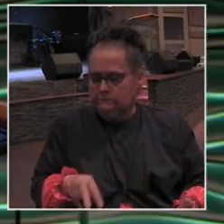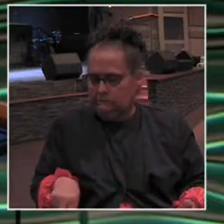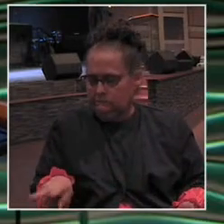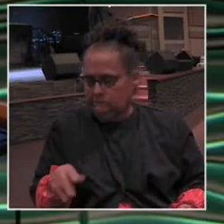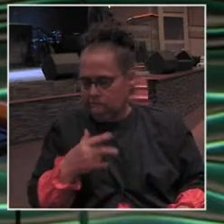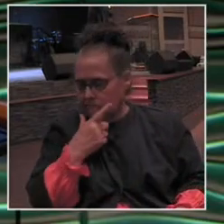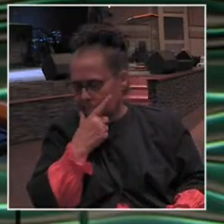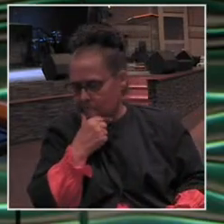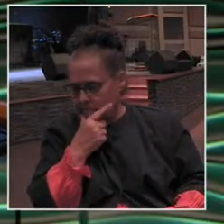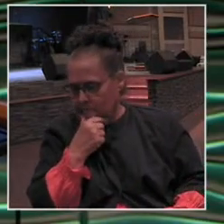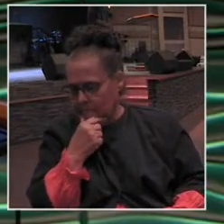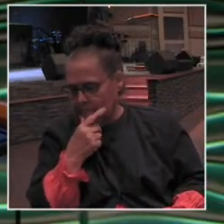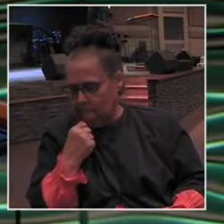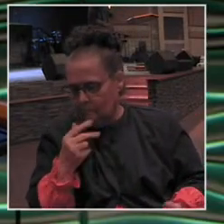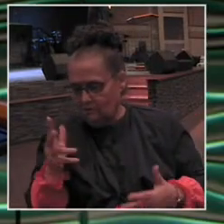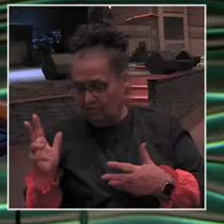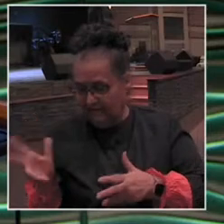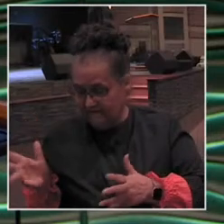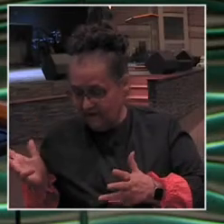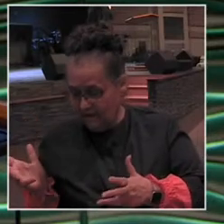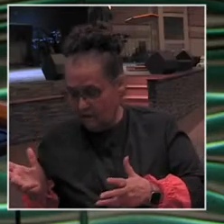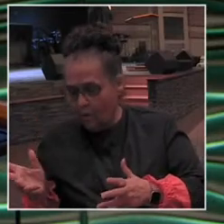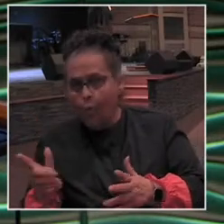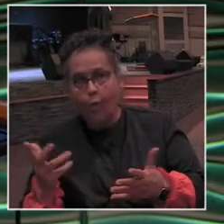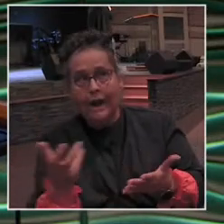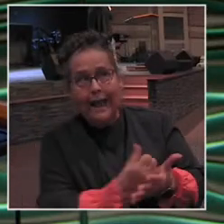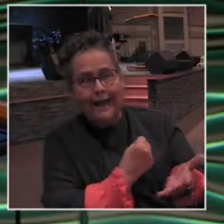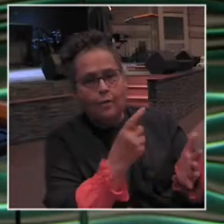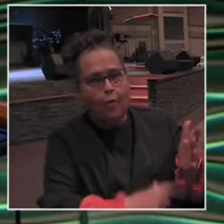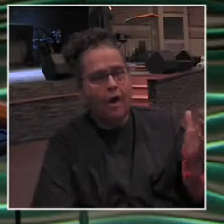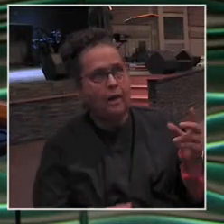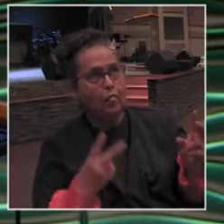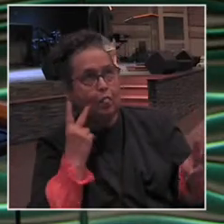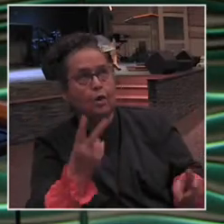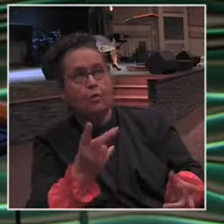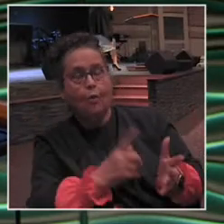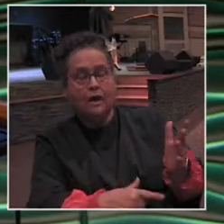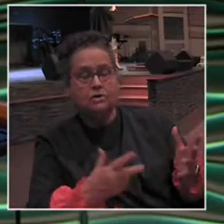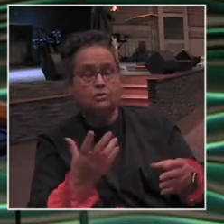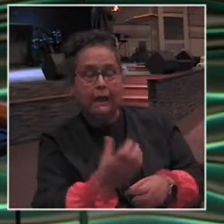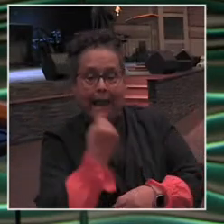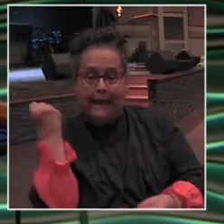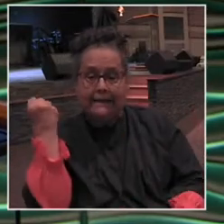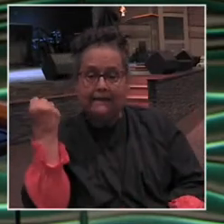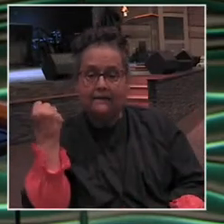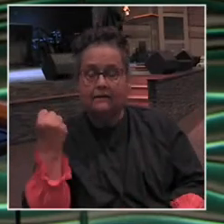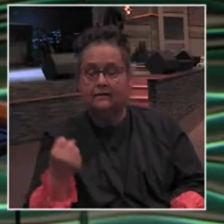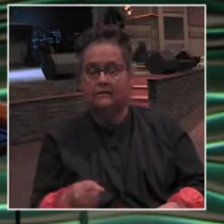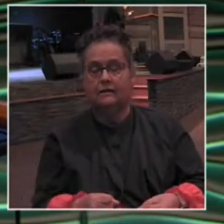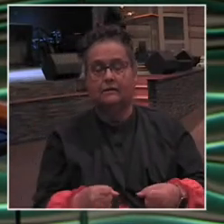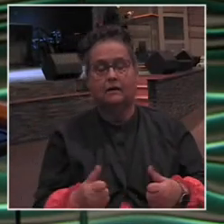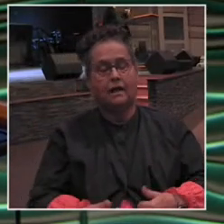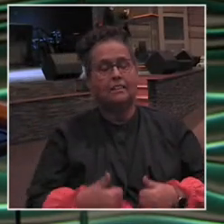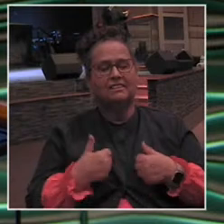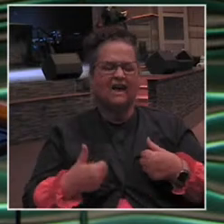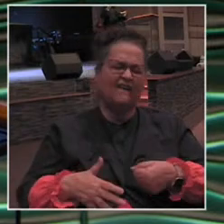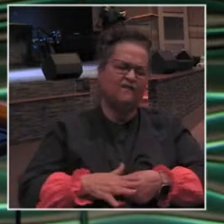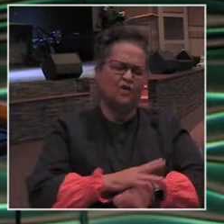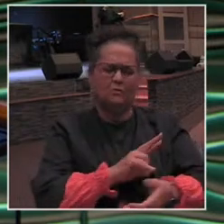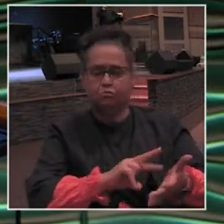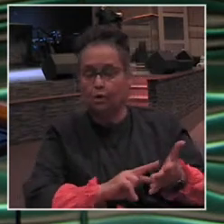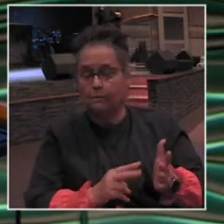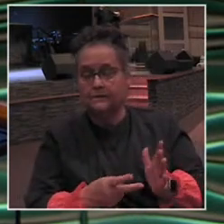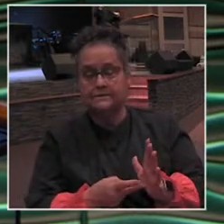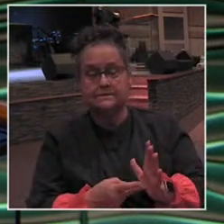instead of looking at what you're leaving behind, what are you gaining? What if we look at it like that? A life full of